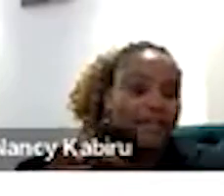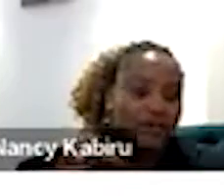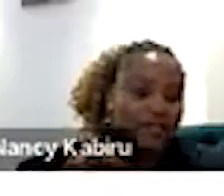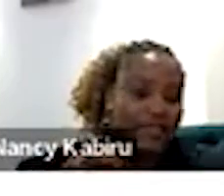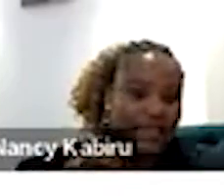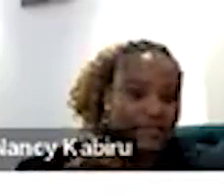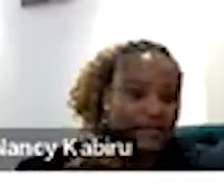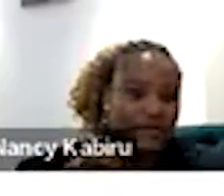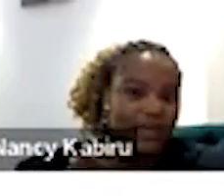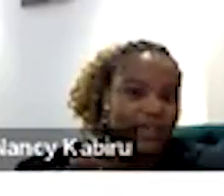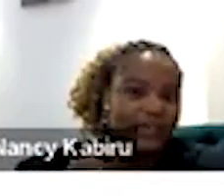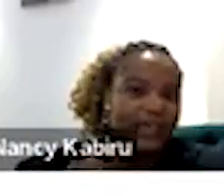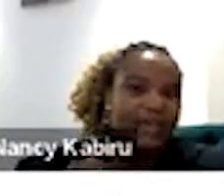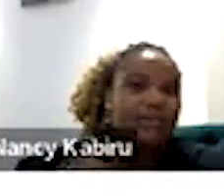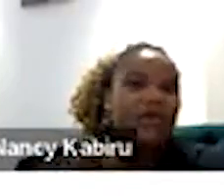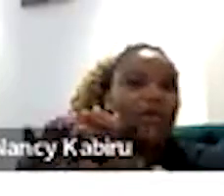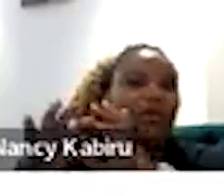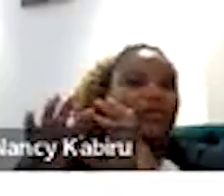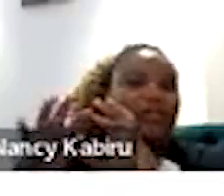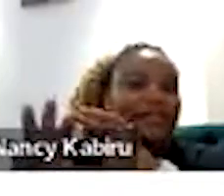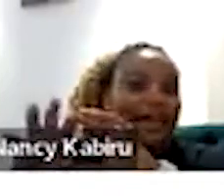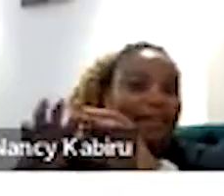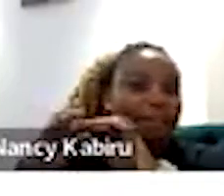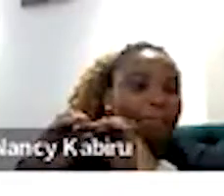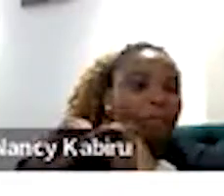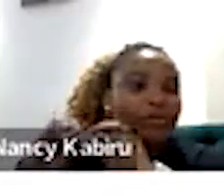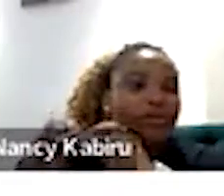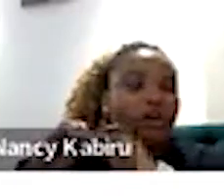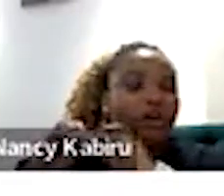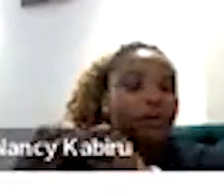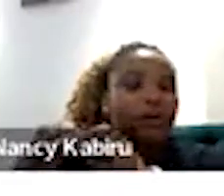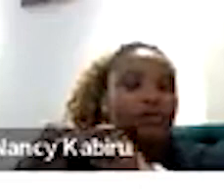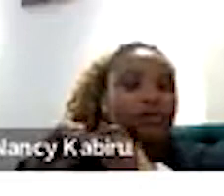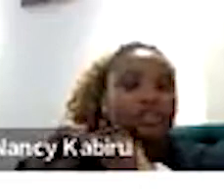you diagnose that, all right? So these are the